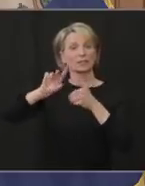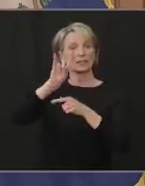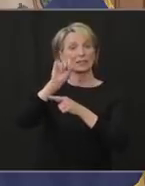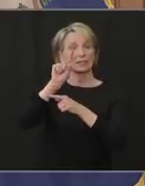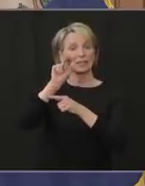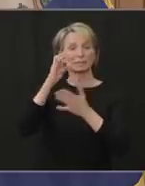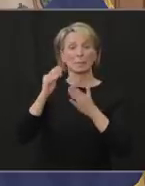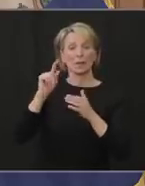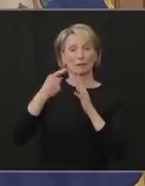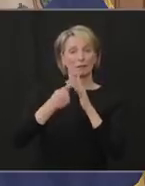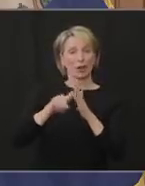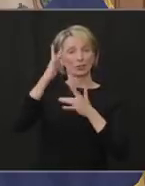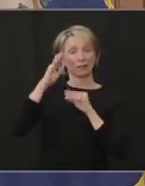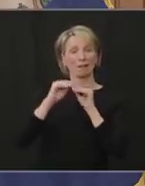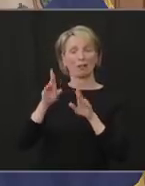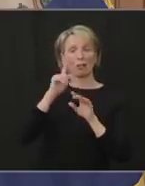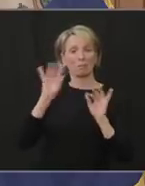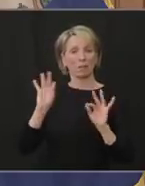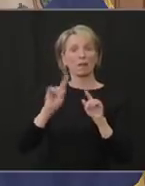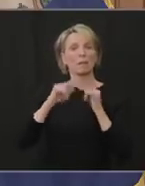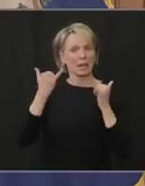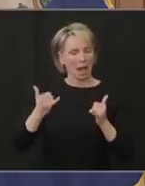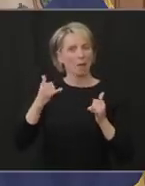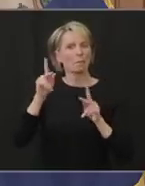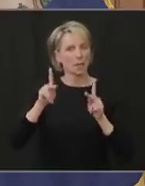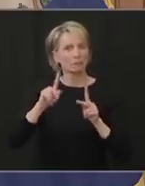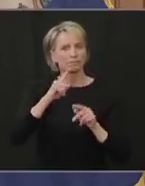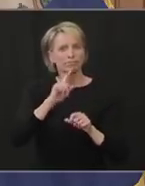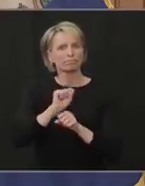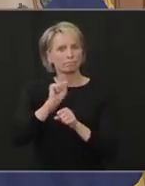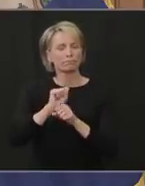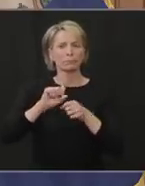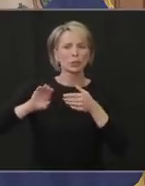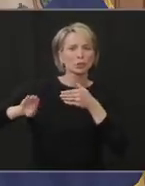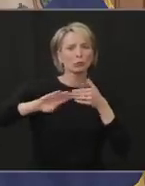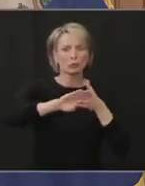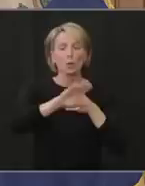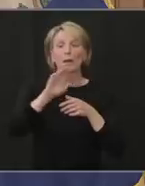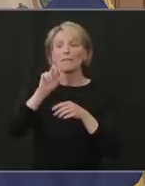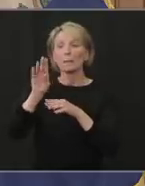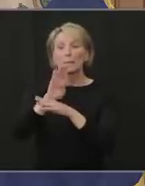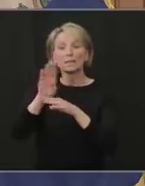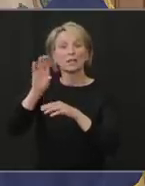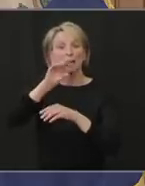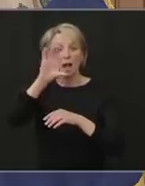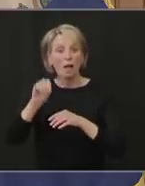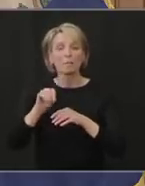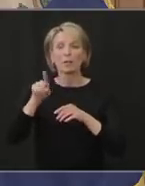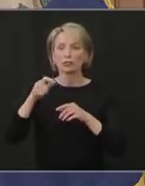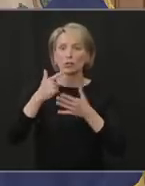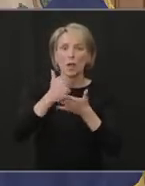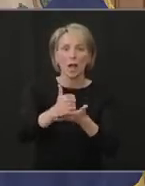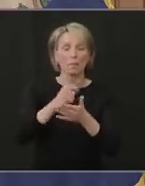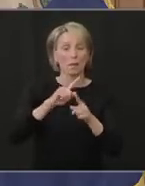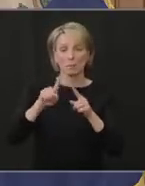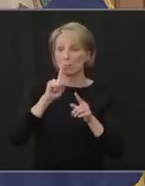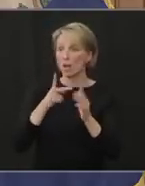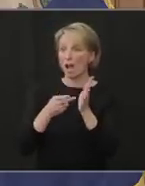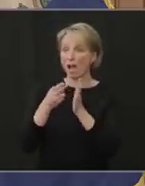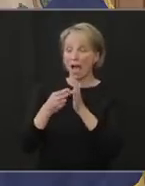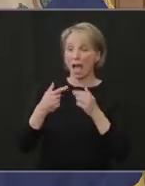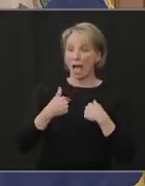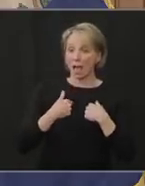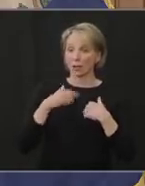seriously early on. They're taking it seriously now. You know, business and labor are stepping up, but I could not do it